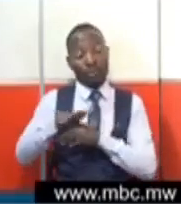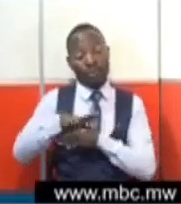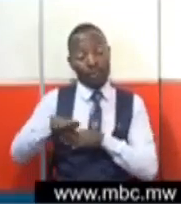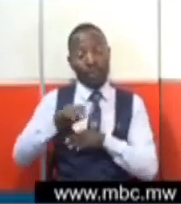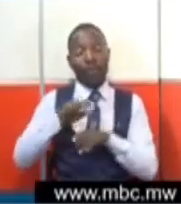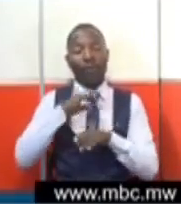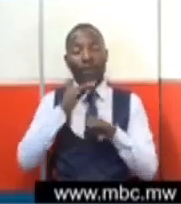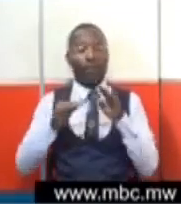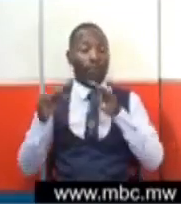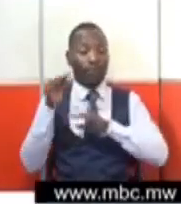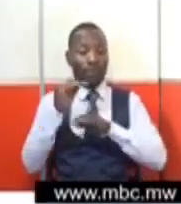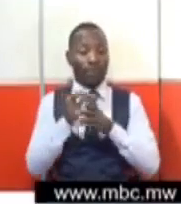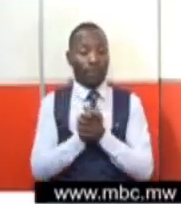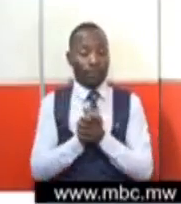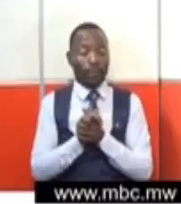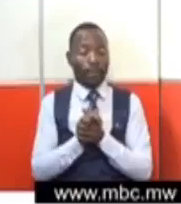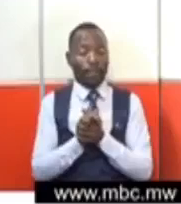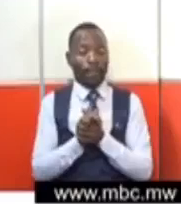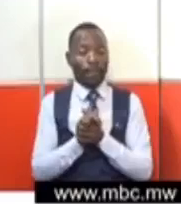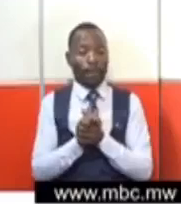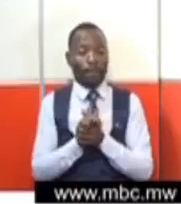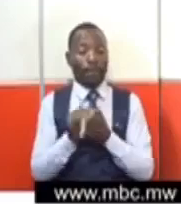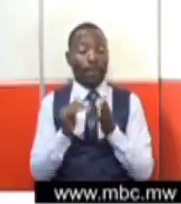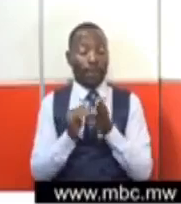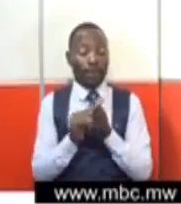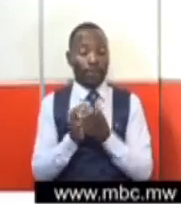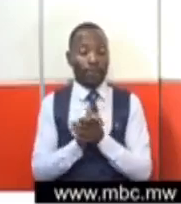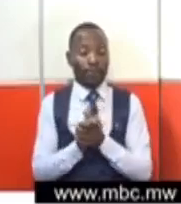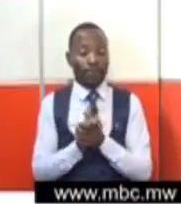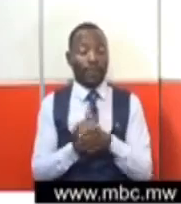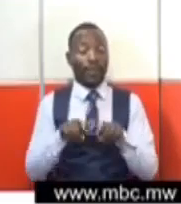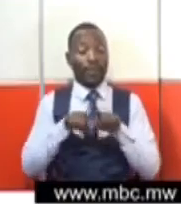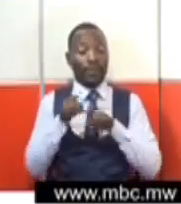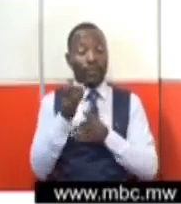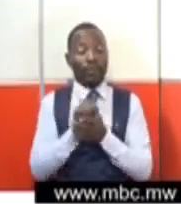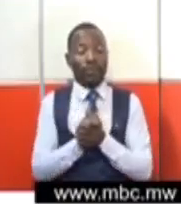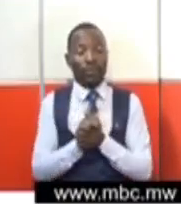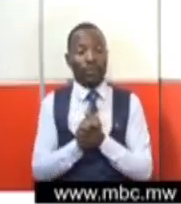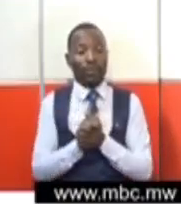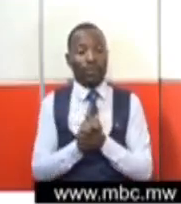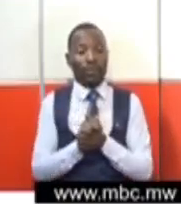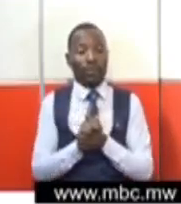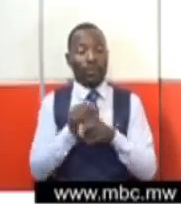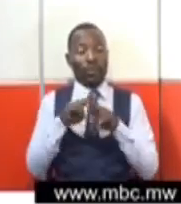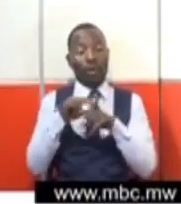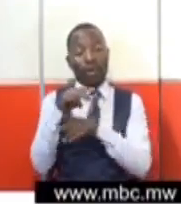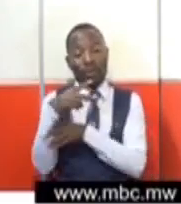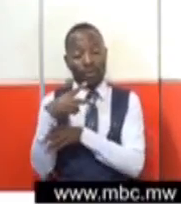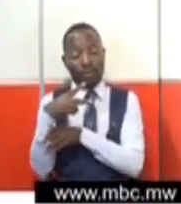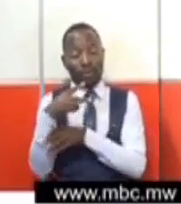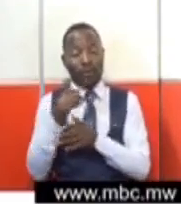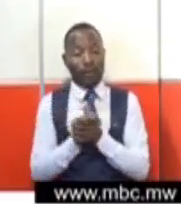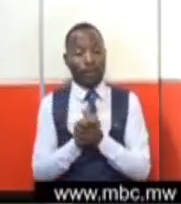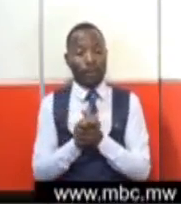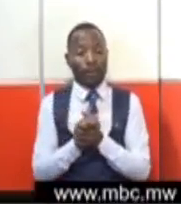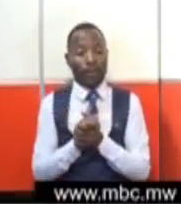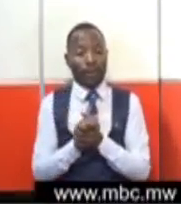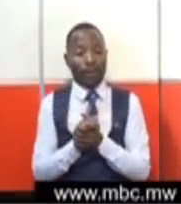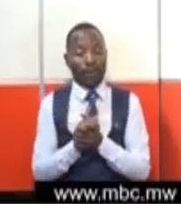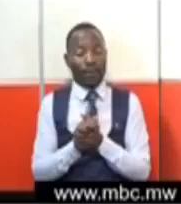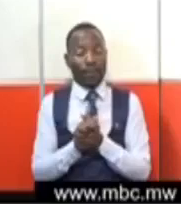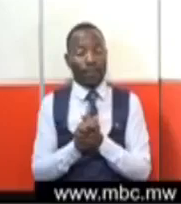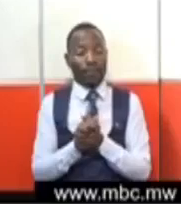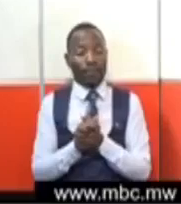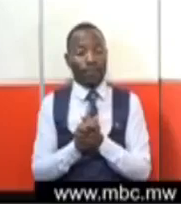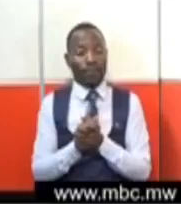to Super League at the international stage. The NBS Bank National Division League will automatically become the second tier of Malawi football behind the Super